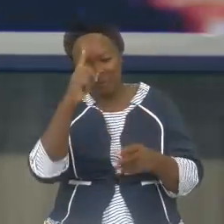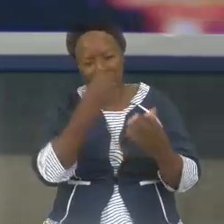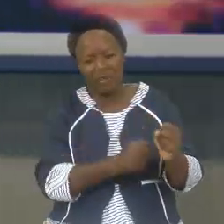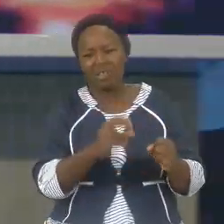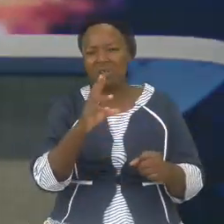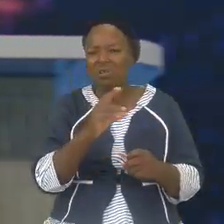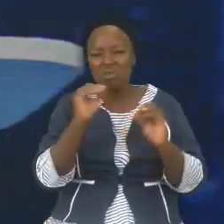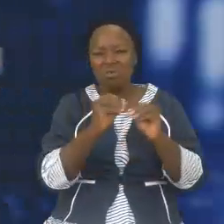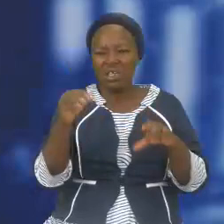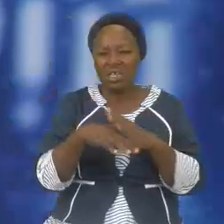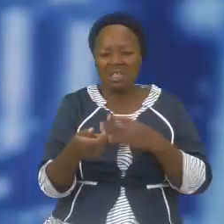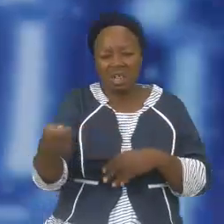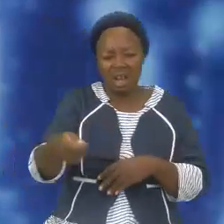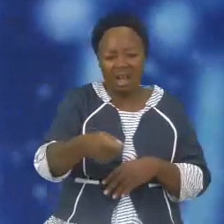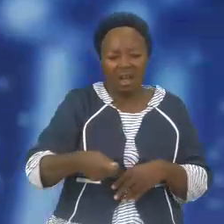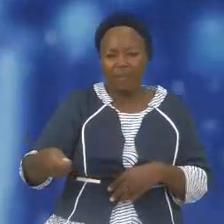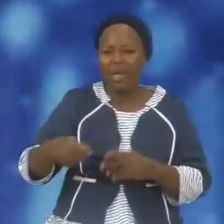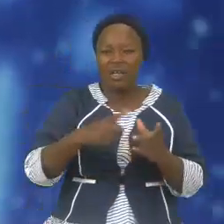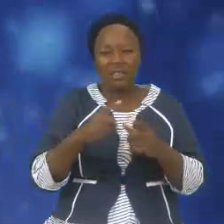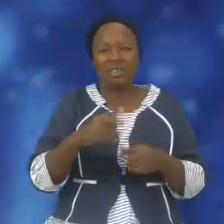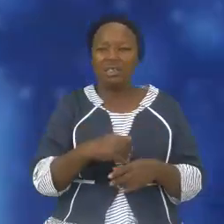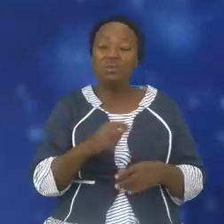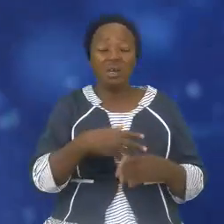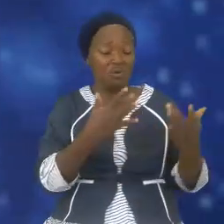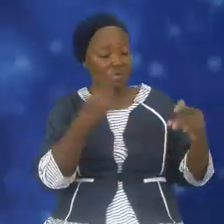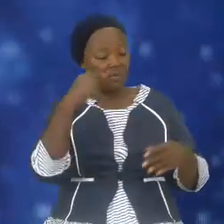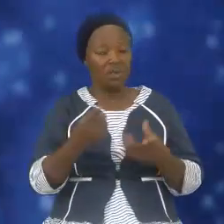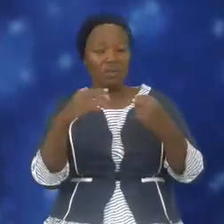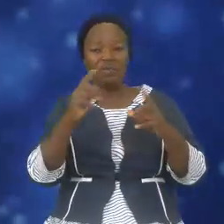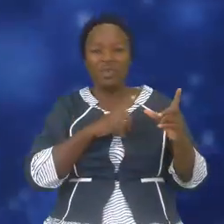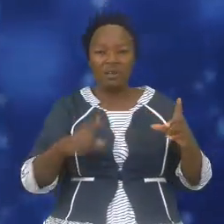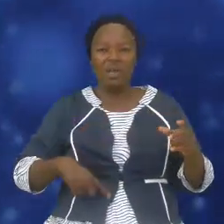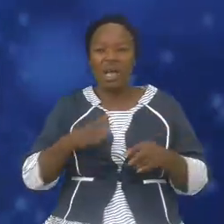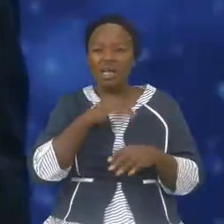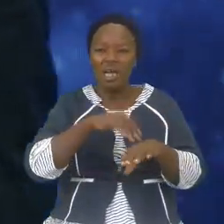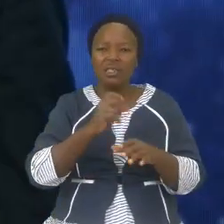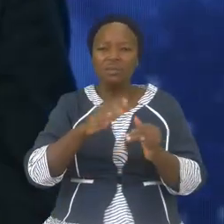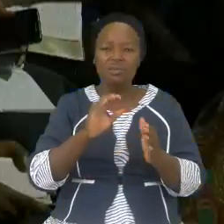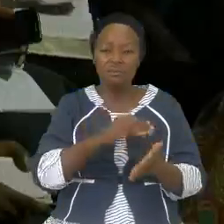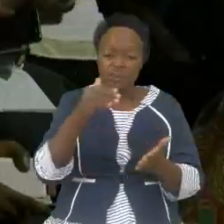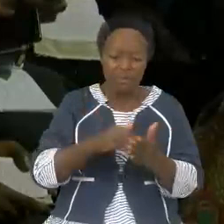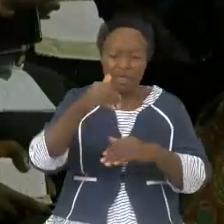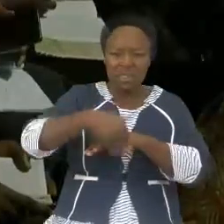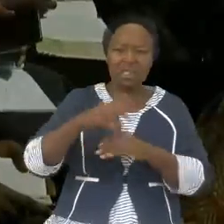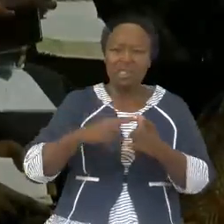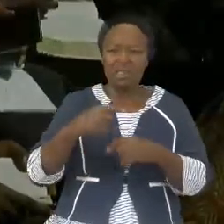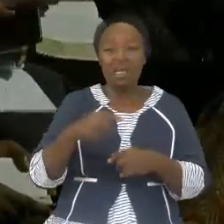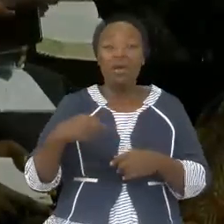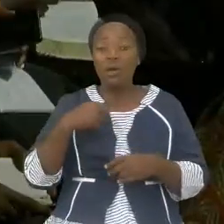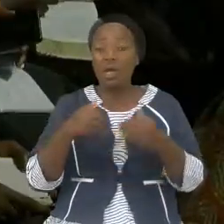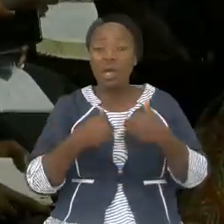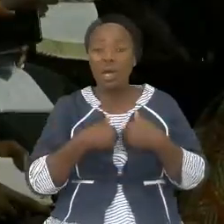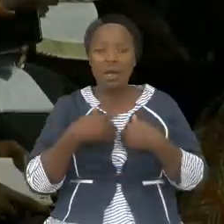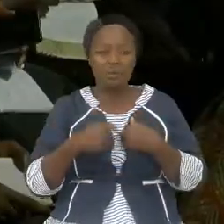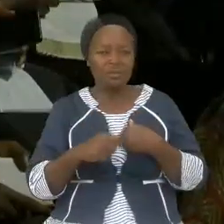all waiting for the coming of the Lord. And at midnight, it says, they had the voice that the bridegroom